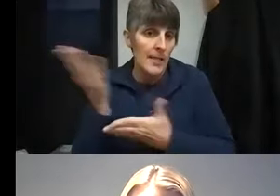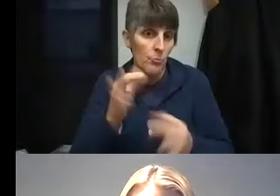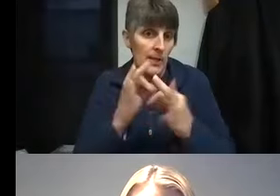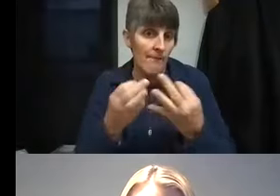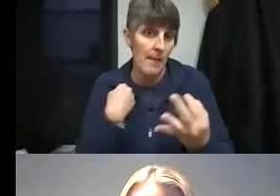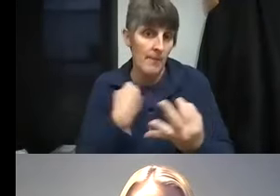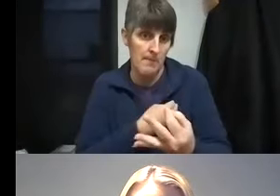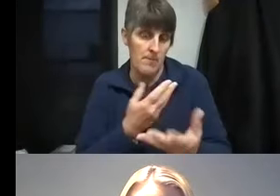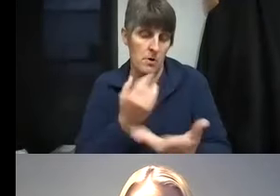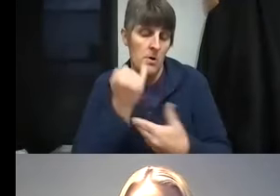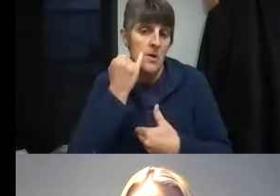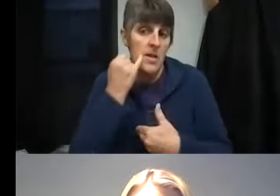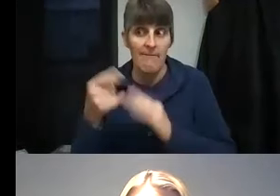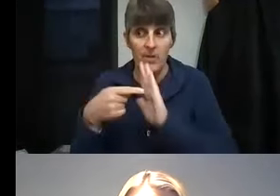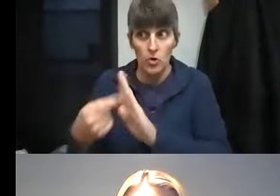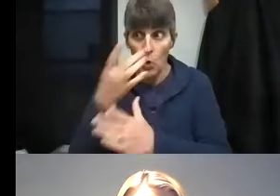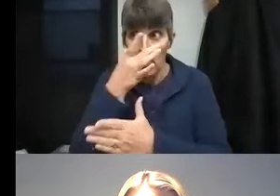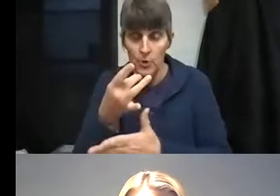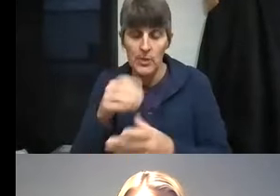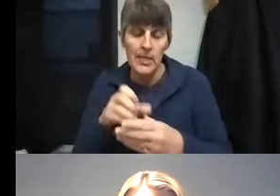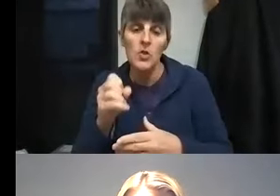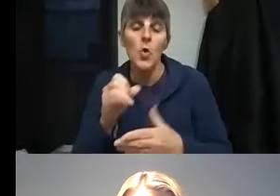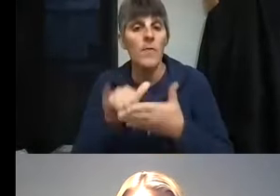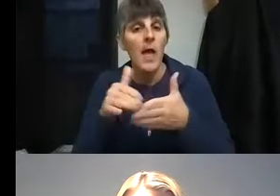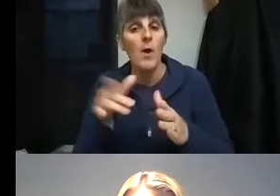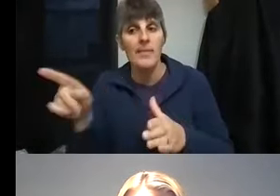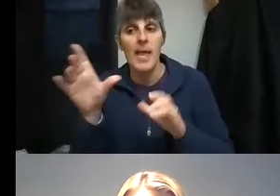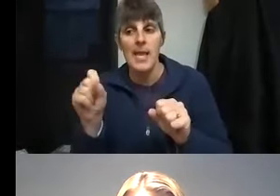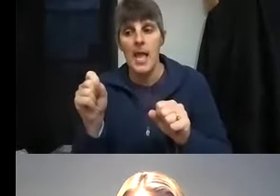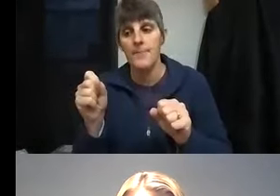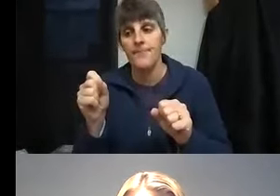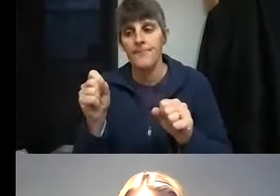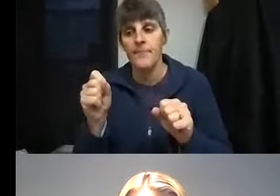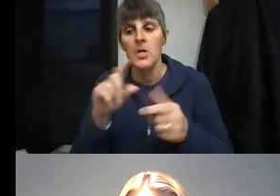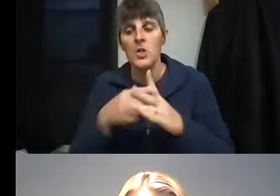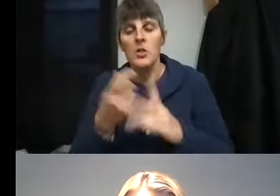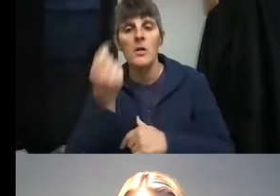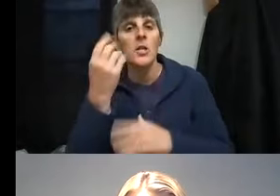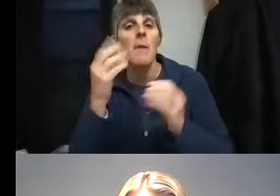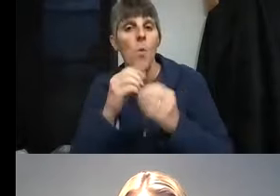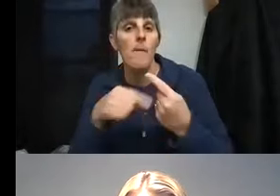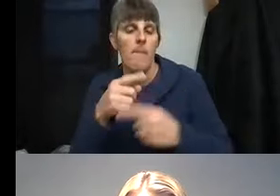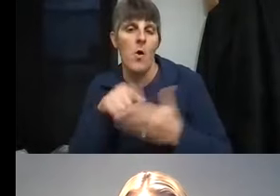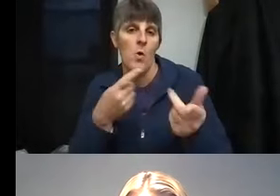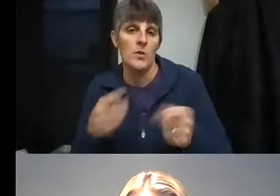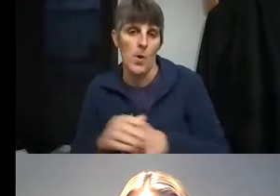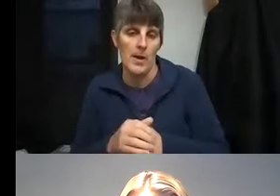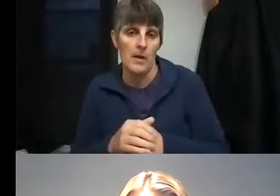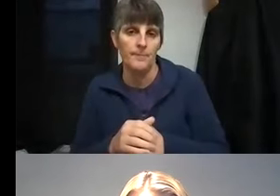member along if they're showing interest in it. So then that way they can start to understand more about what's going on.